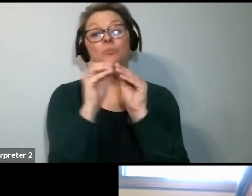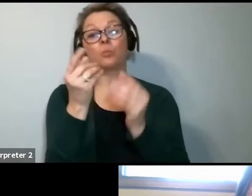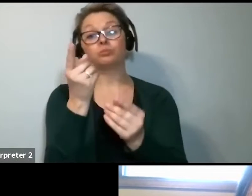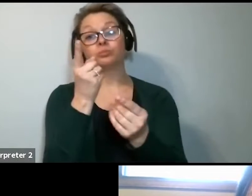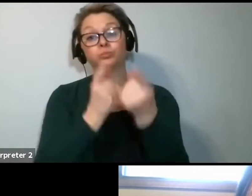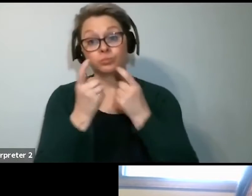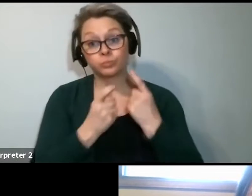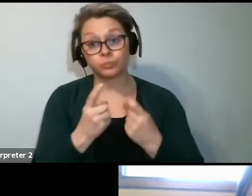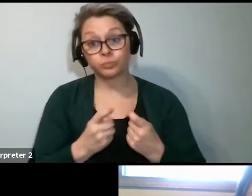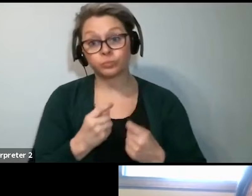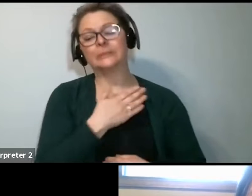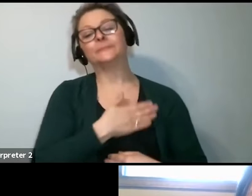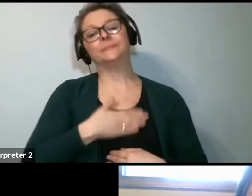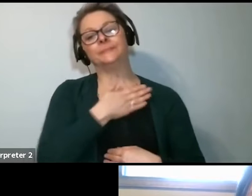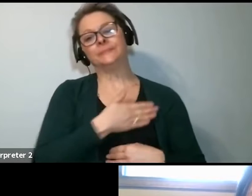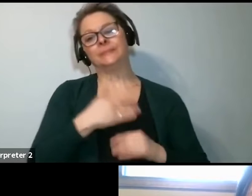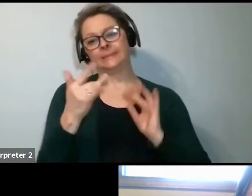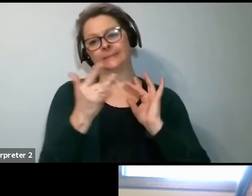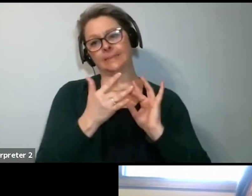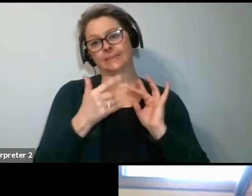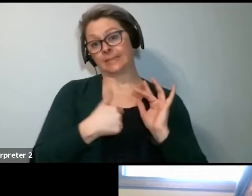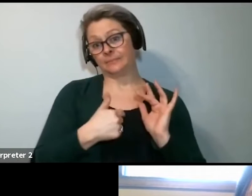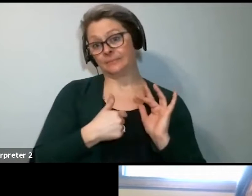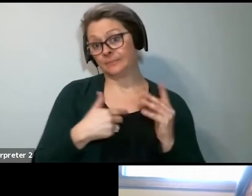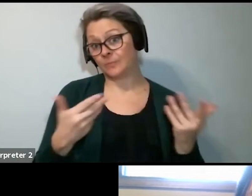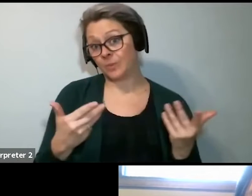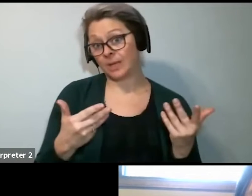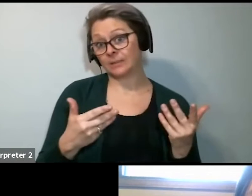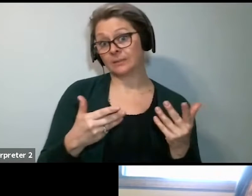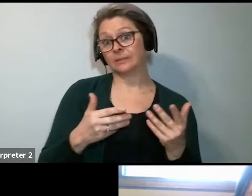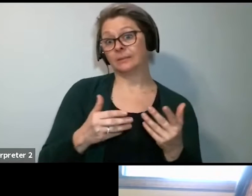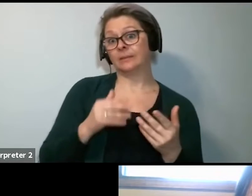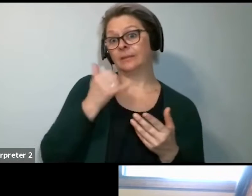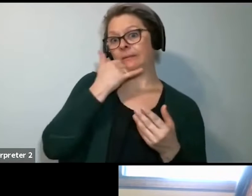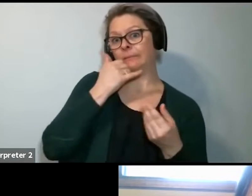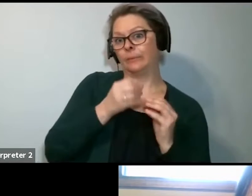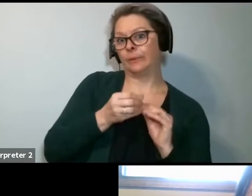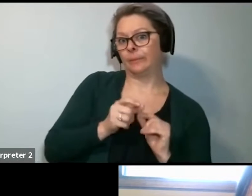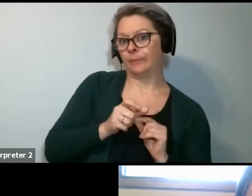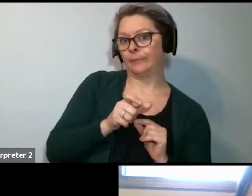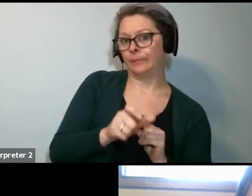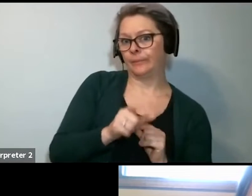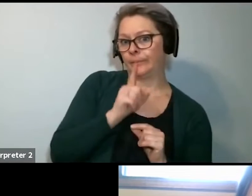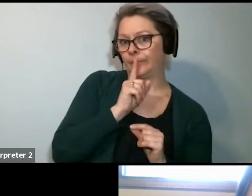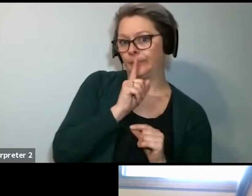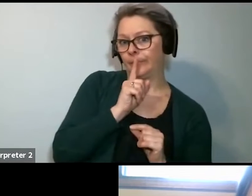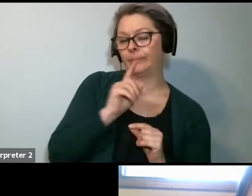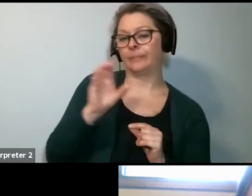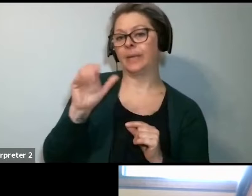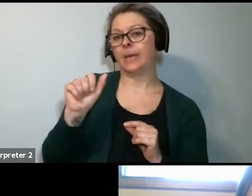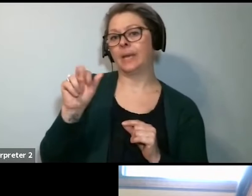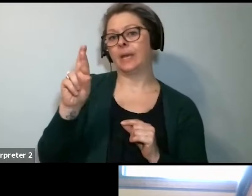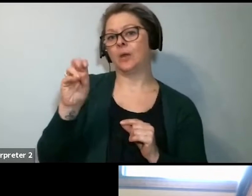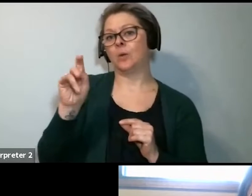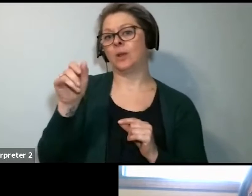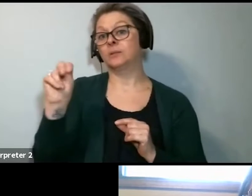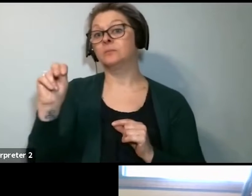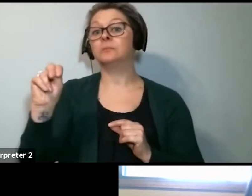do not hesitate to contact me at redacted phone number. Sincerely, Carolyn.